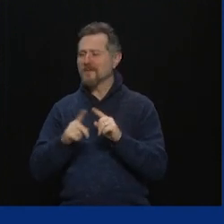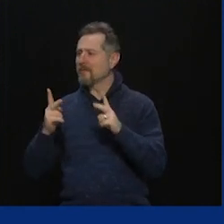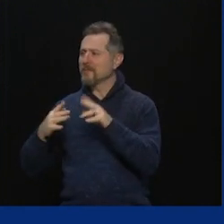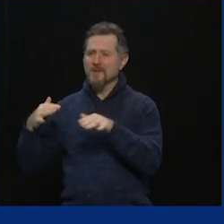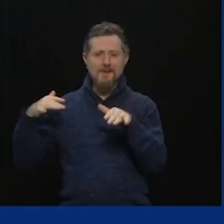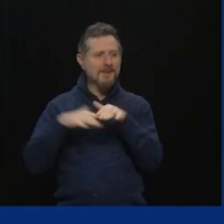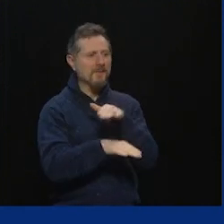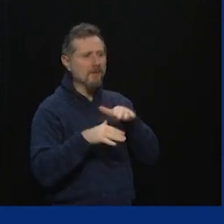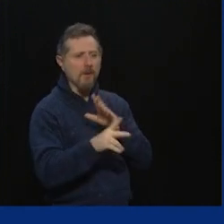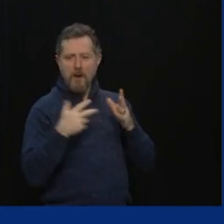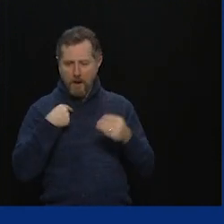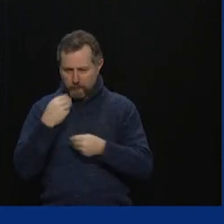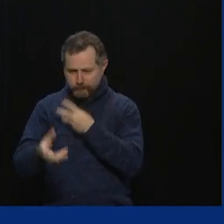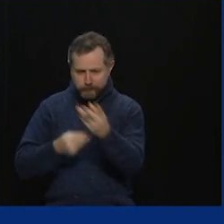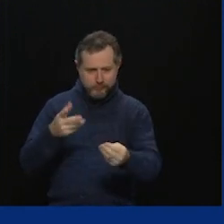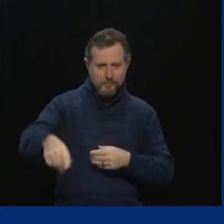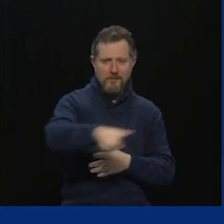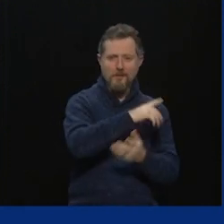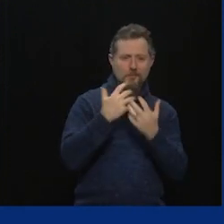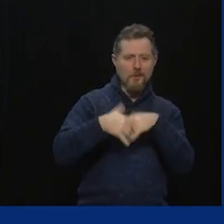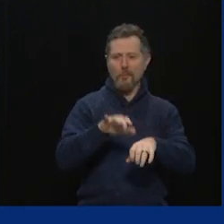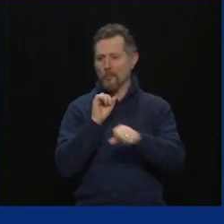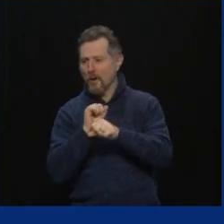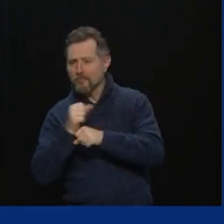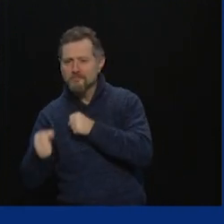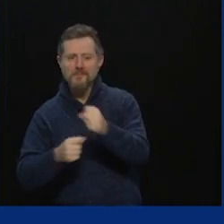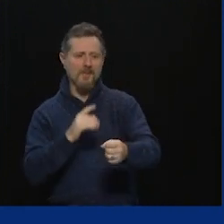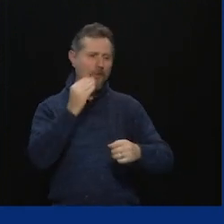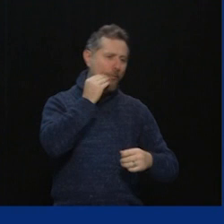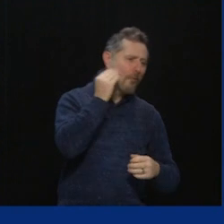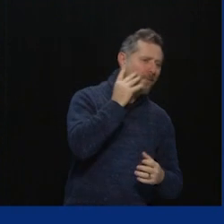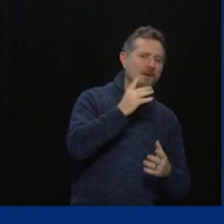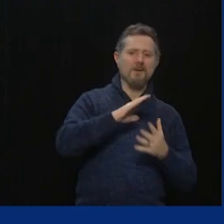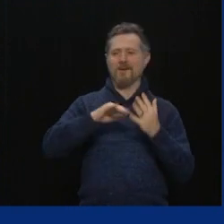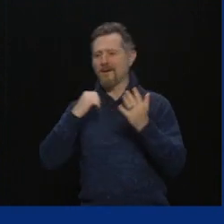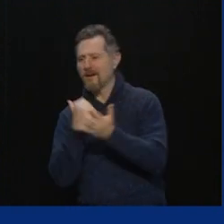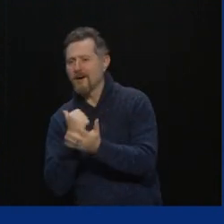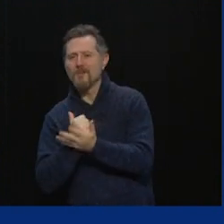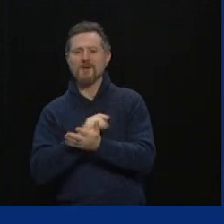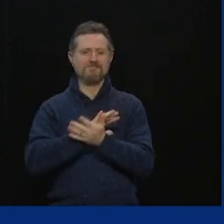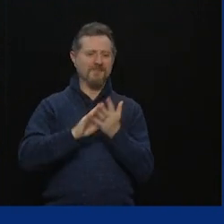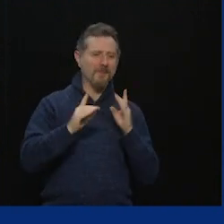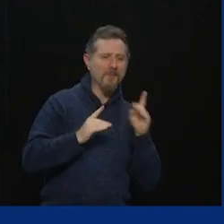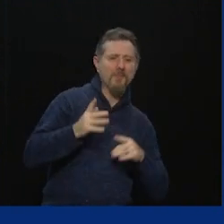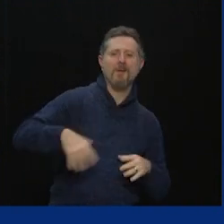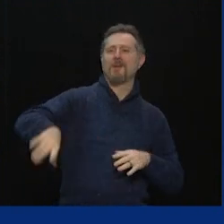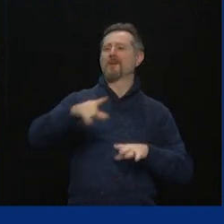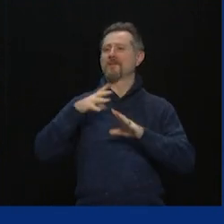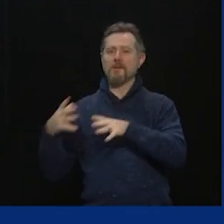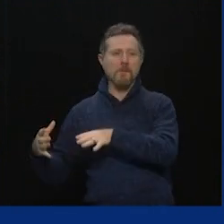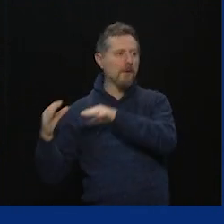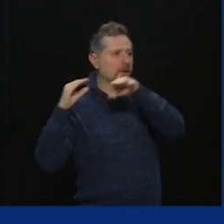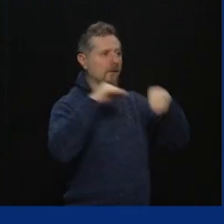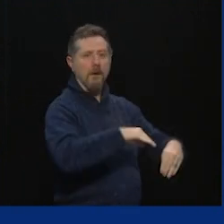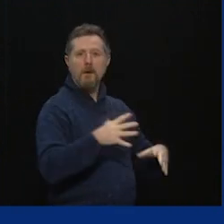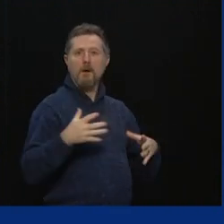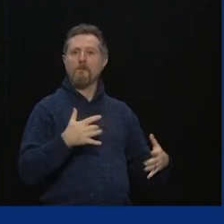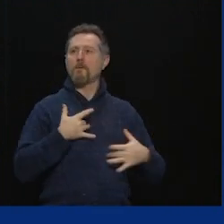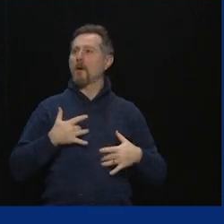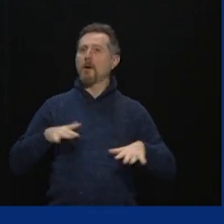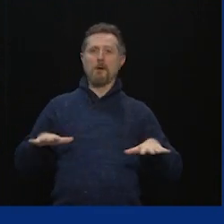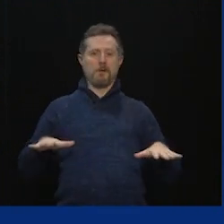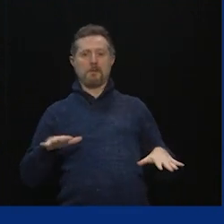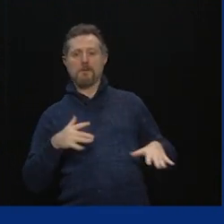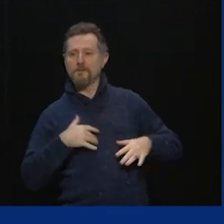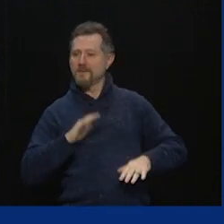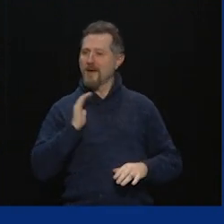House for all your incredible work to help these individuals resettle and feel welcome here in our country and in our states. And a special thank you to